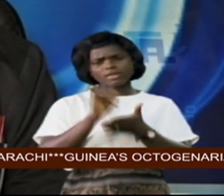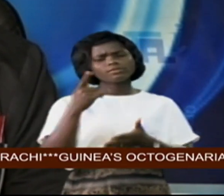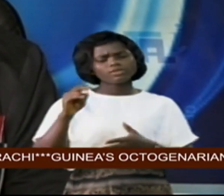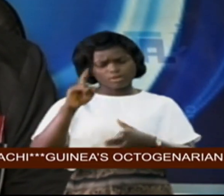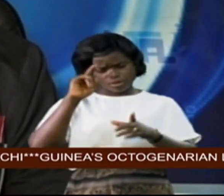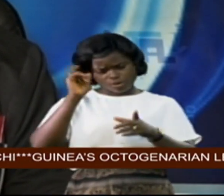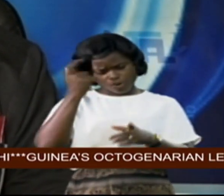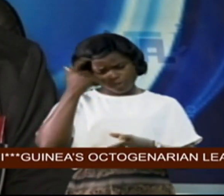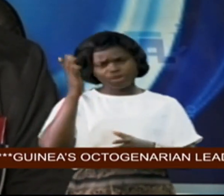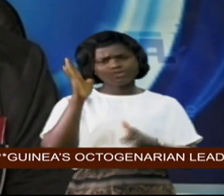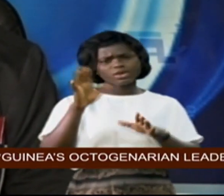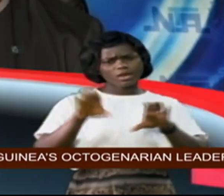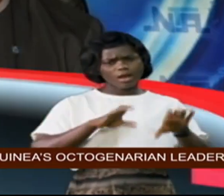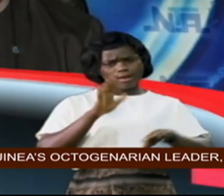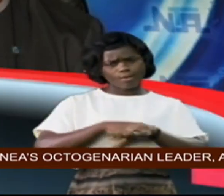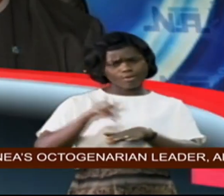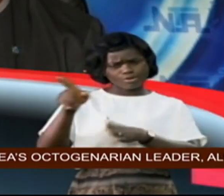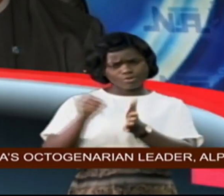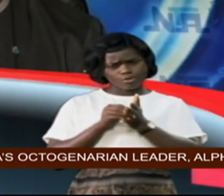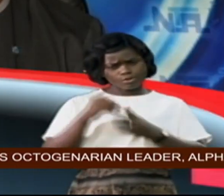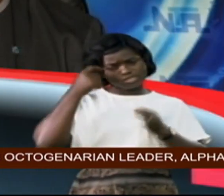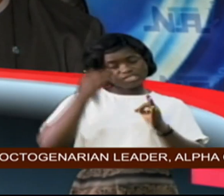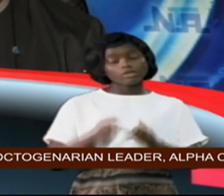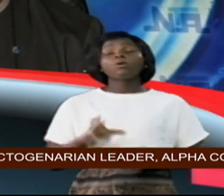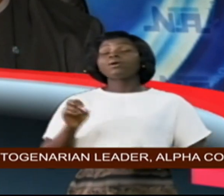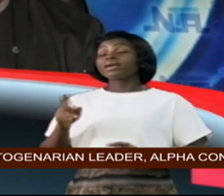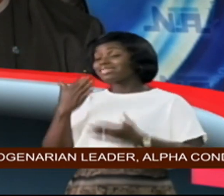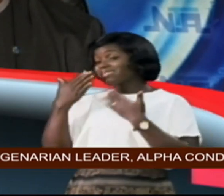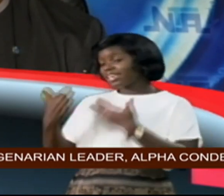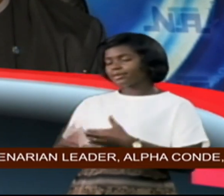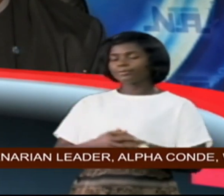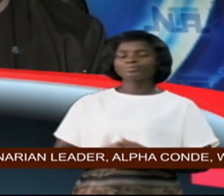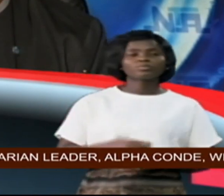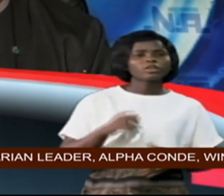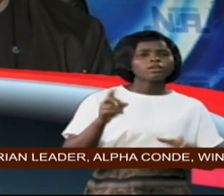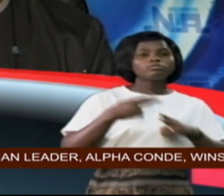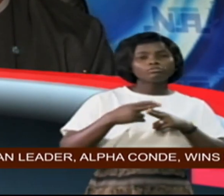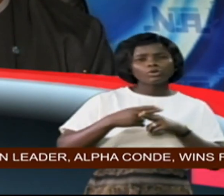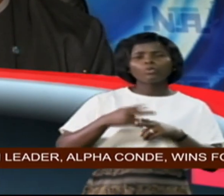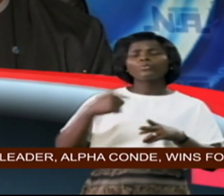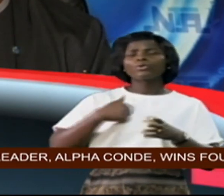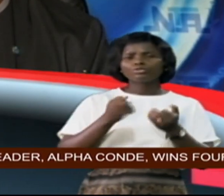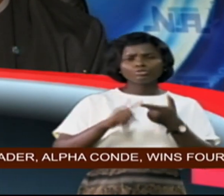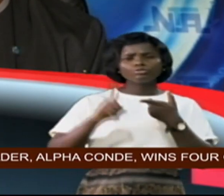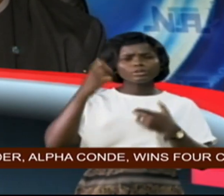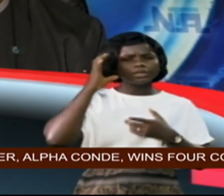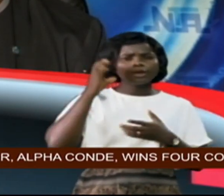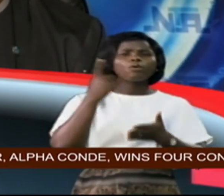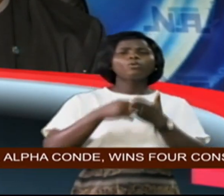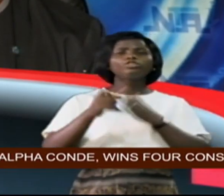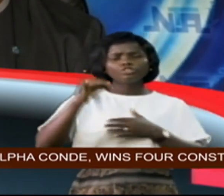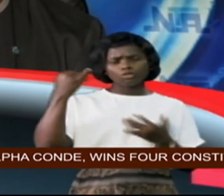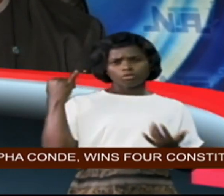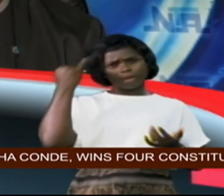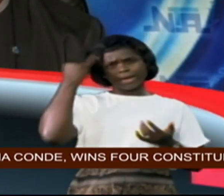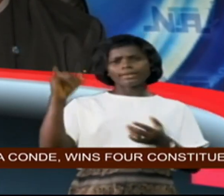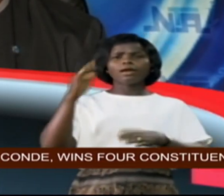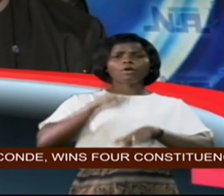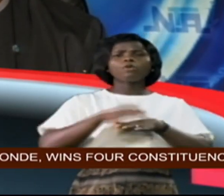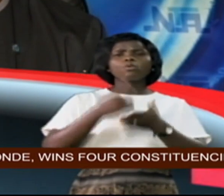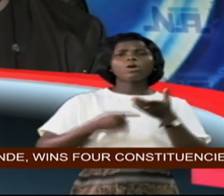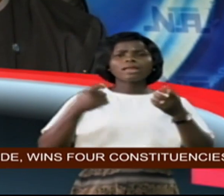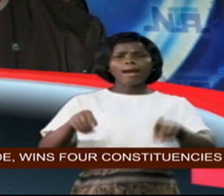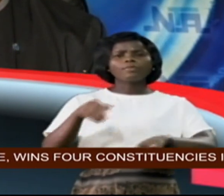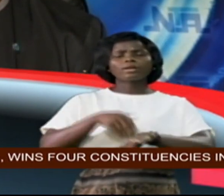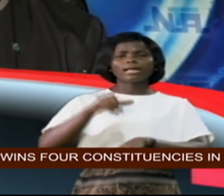on its own decision. Okay, Mr. Ojukwu, very briefly now, we want to hear what's your take on what happened last night at Lekki